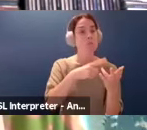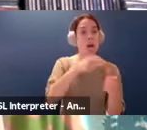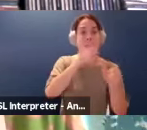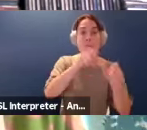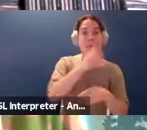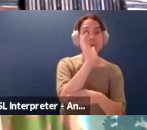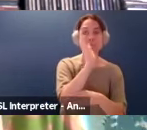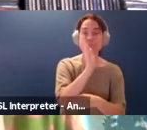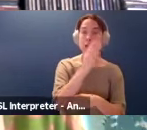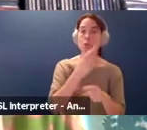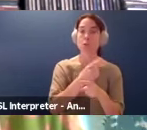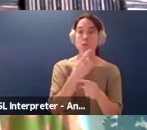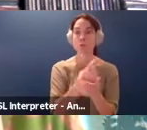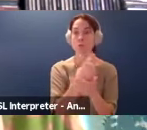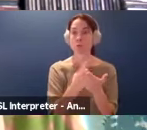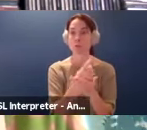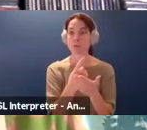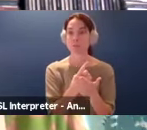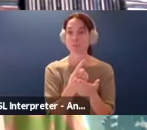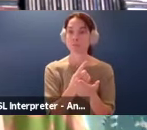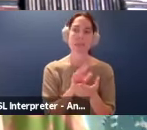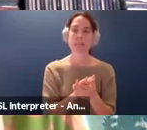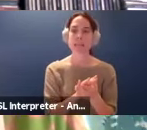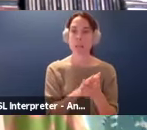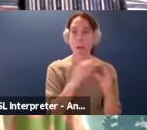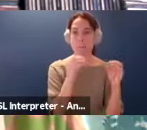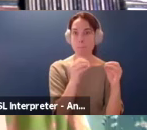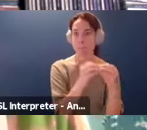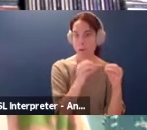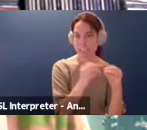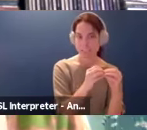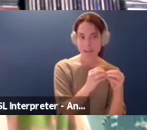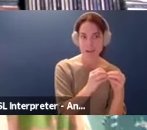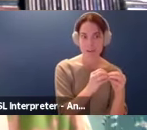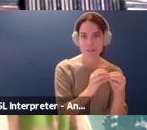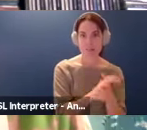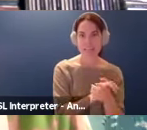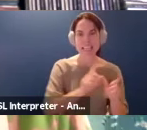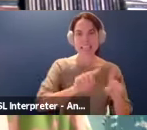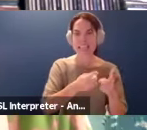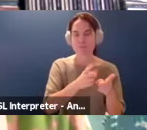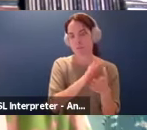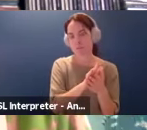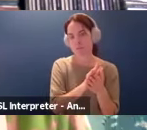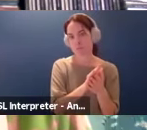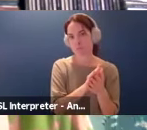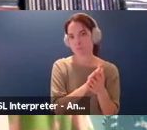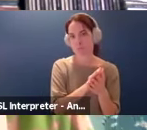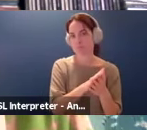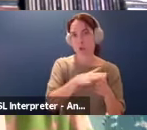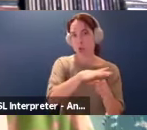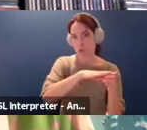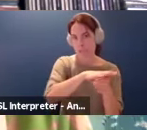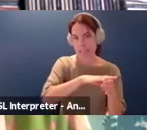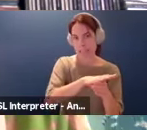bodhisattva um have mentioned the bodhisattva in different contexts the bodhisattva fully identifies